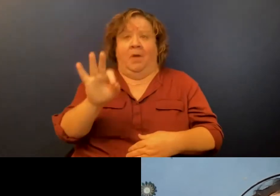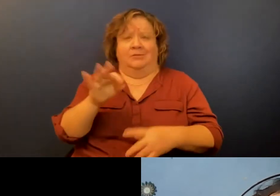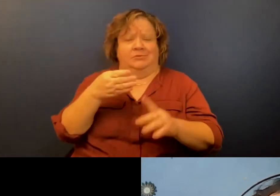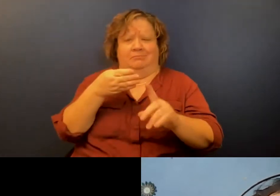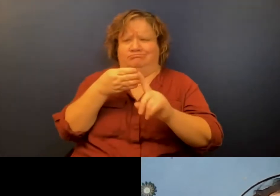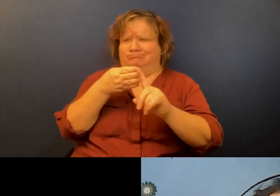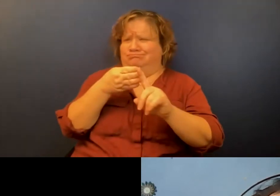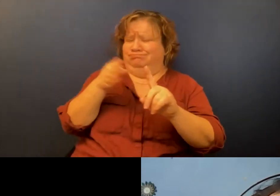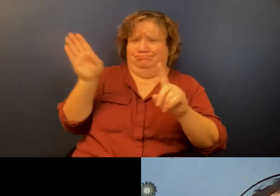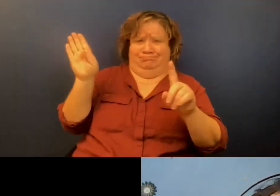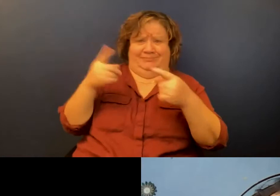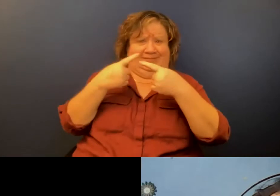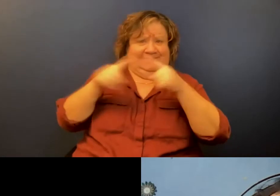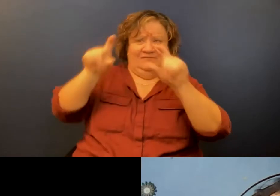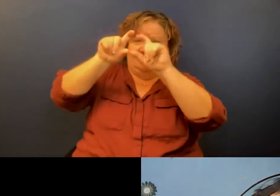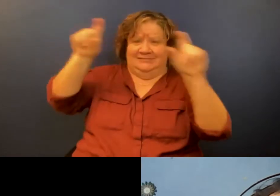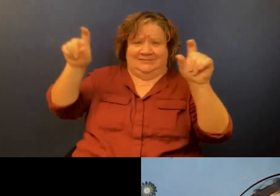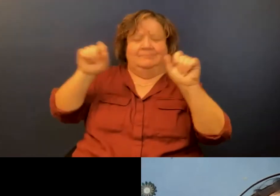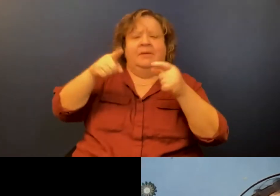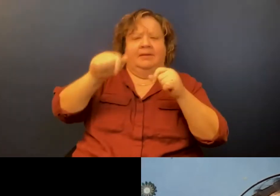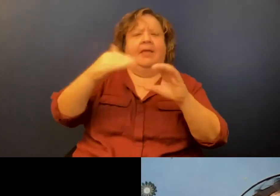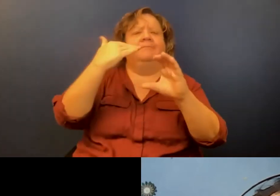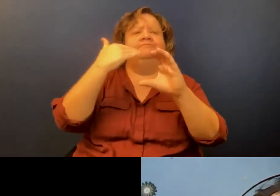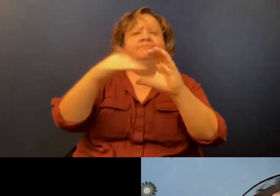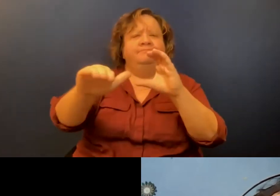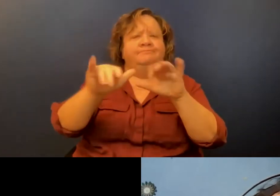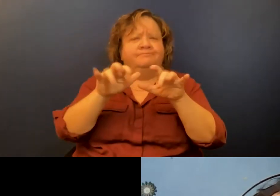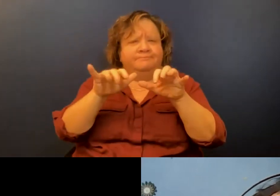or to the email webinar at